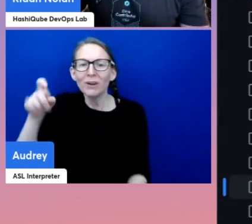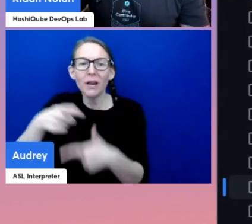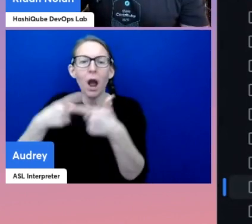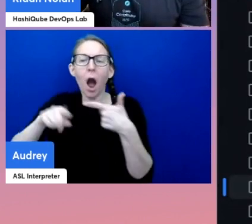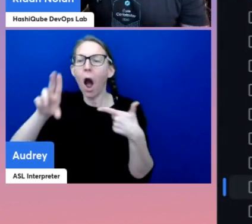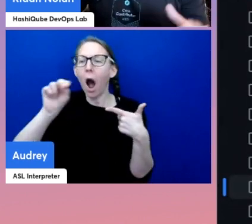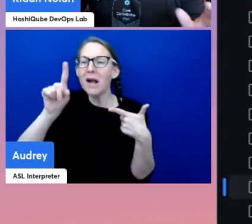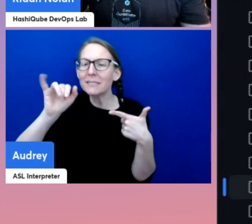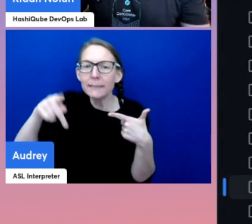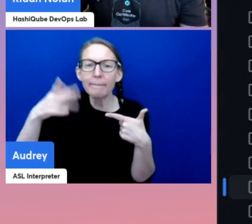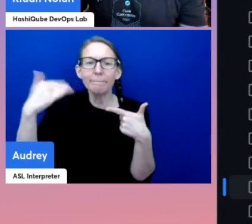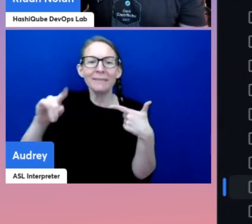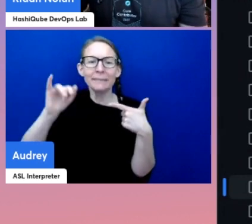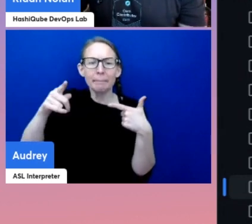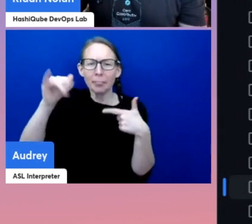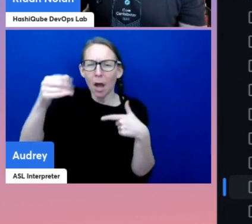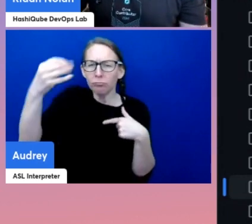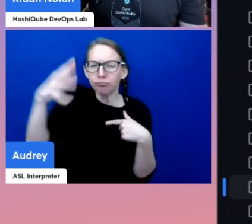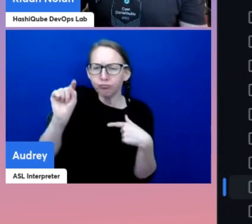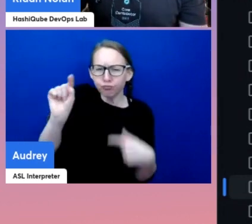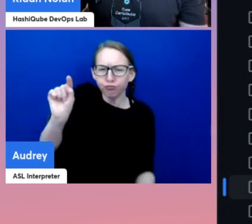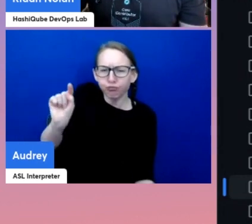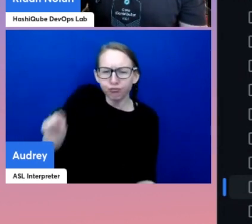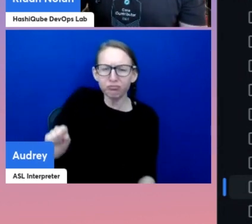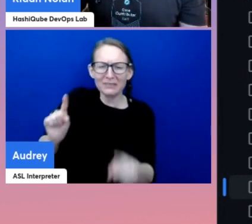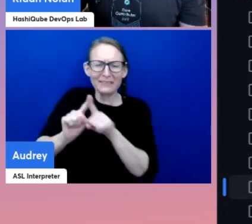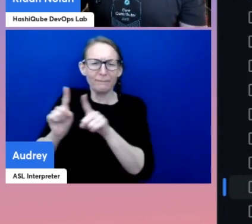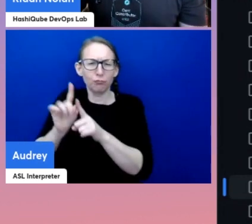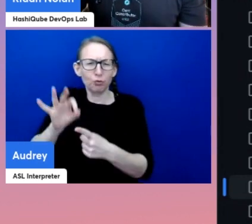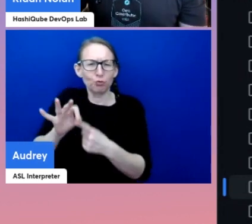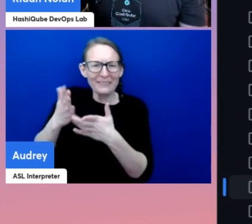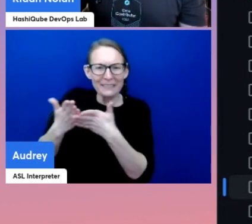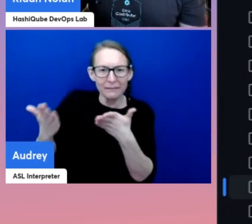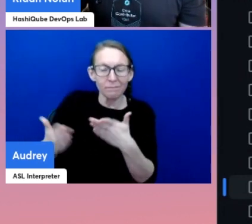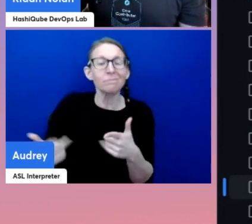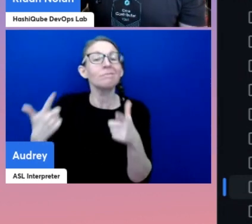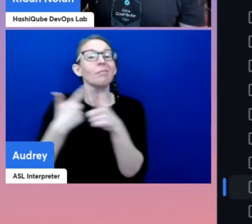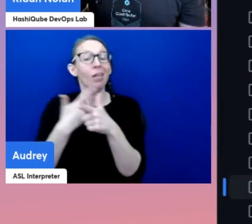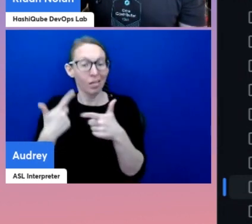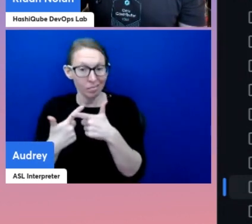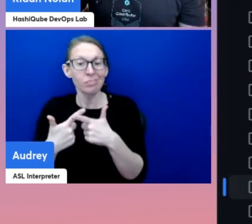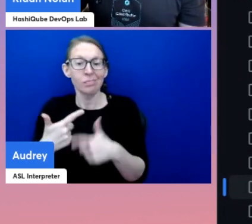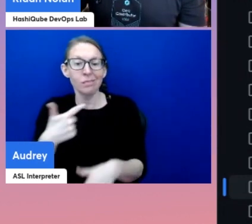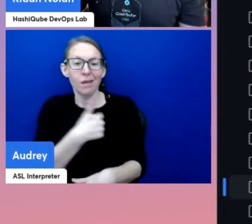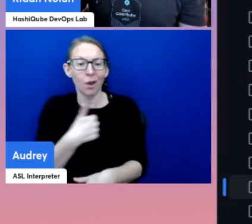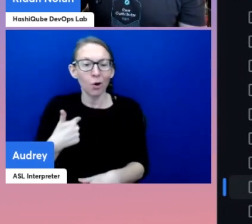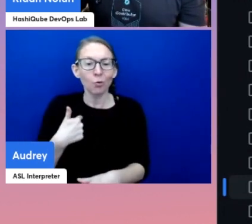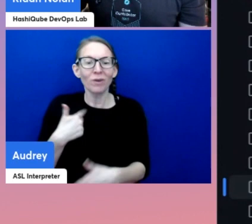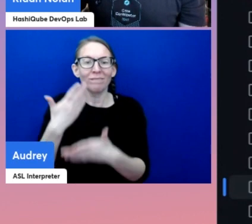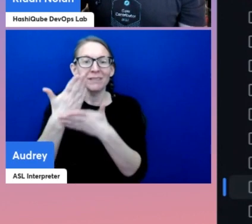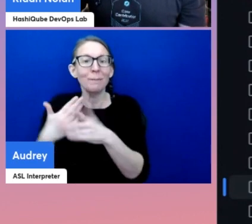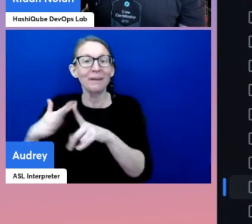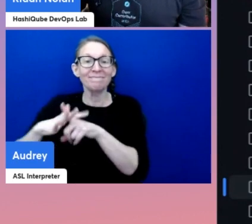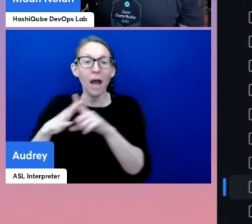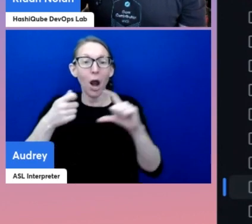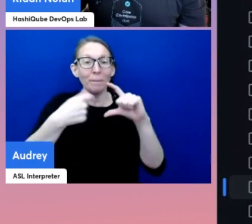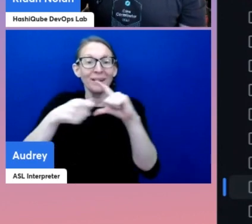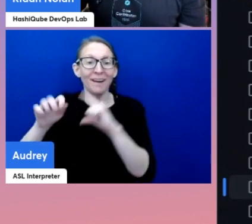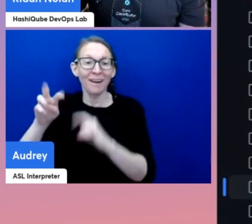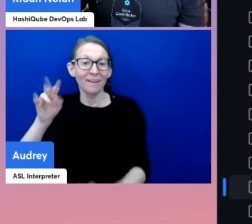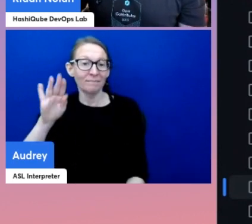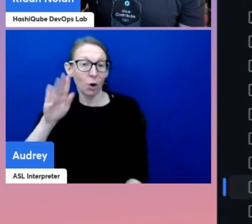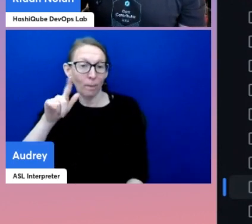of this DOS to Unix stuff and everything. And then we are setting some environment variables. We actually